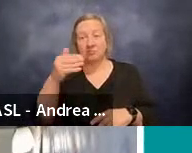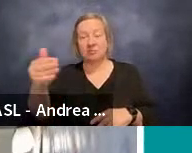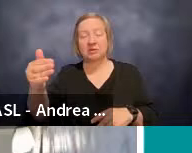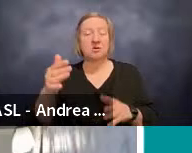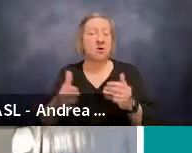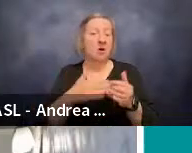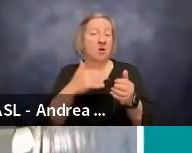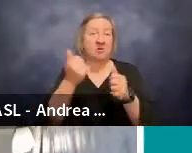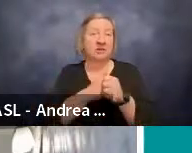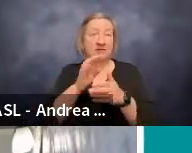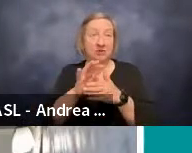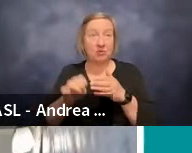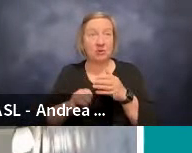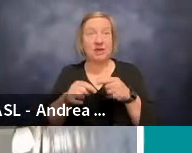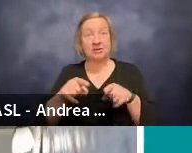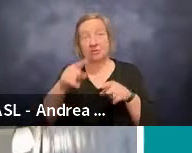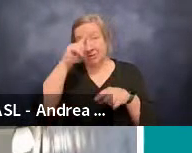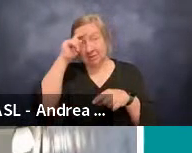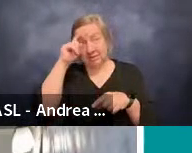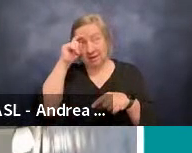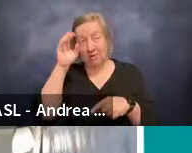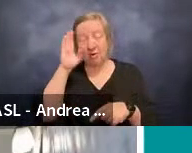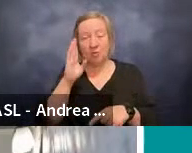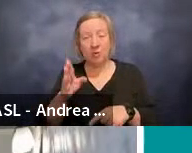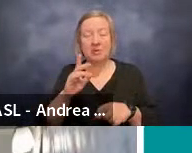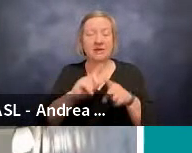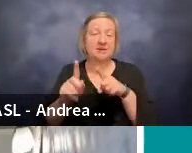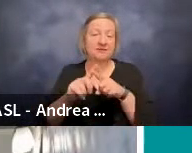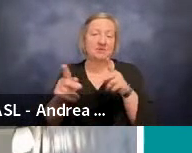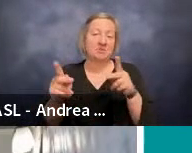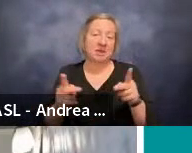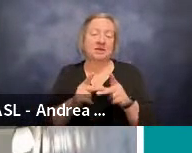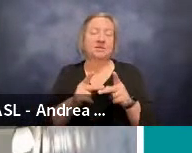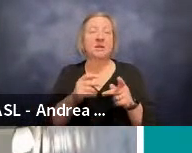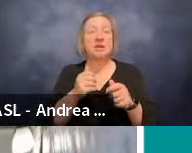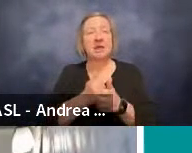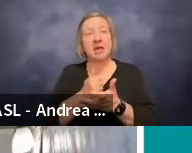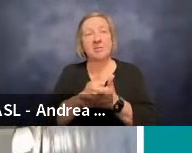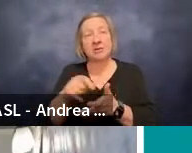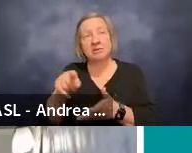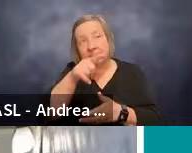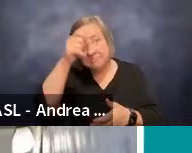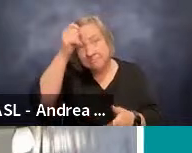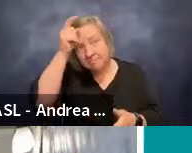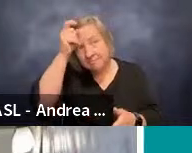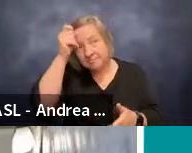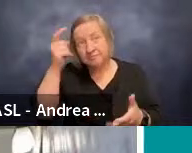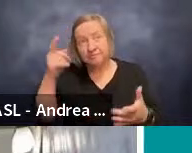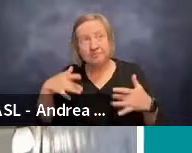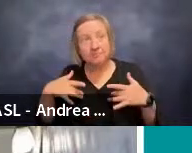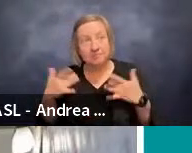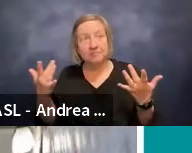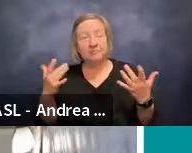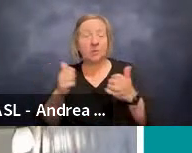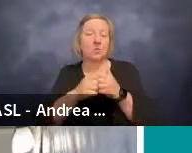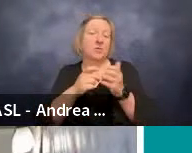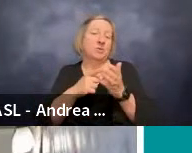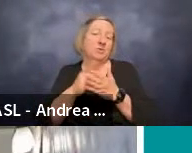summer, we will be at a different location, getting people up to speed on where we're at with the